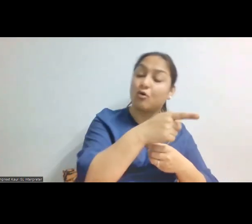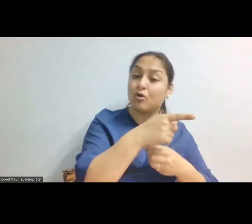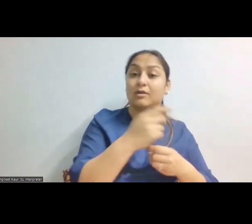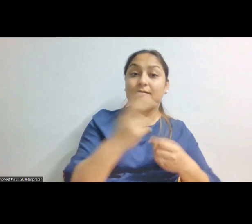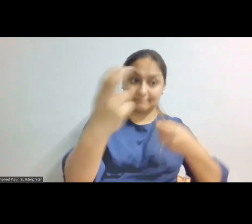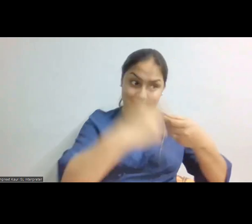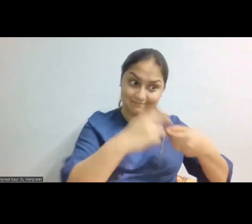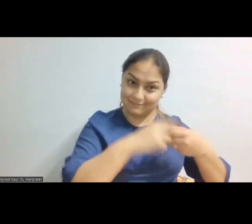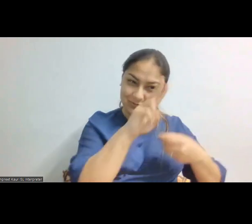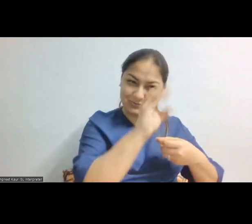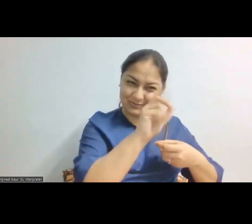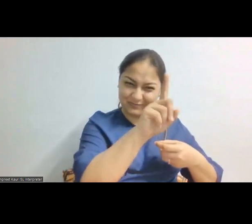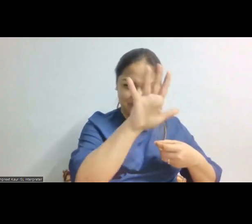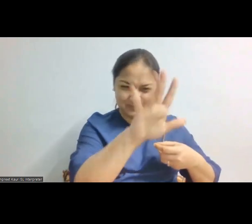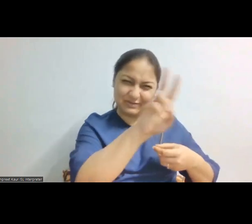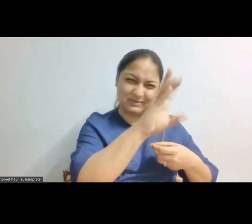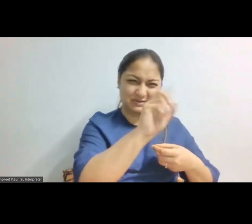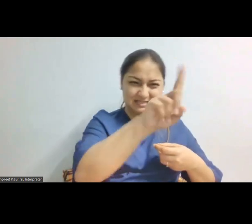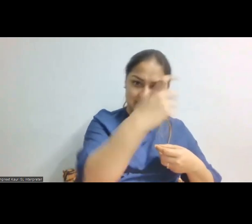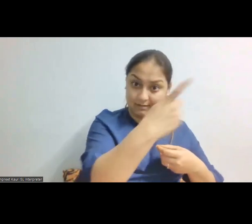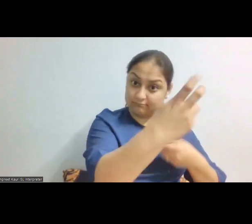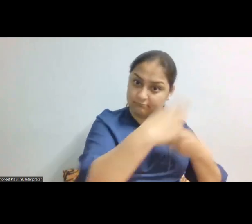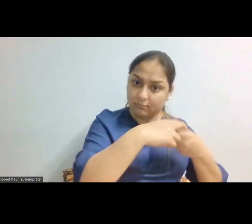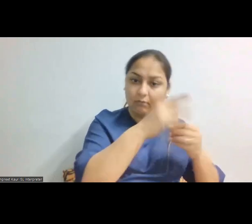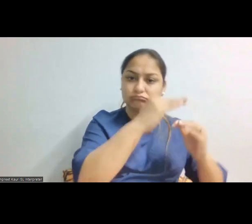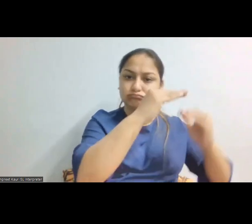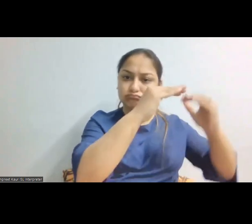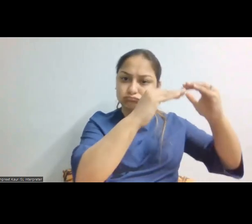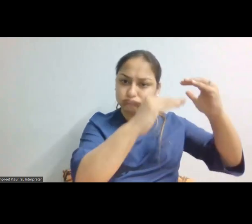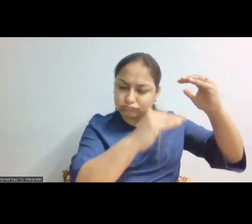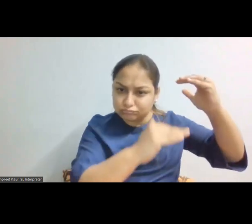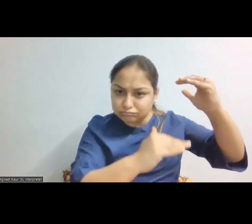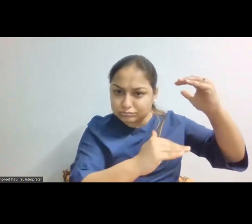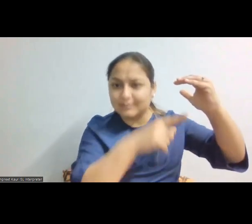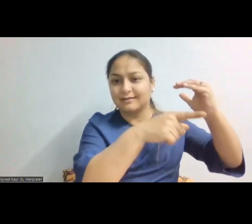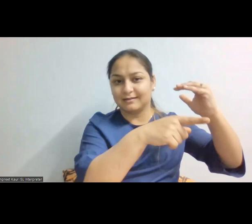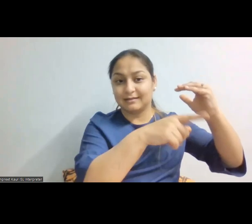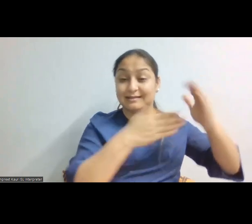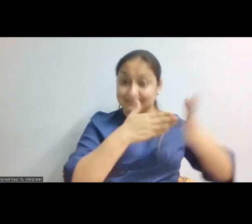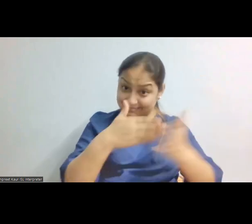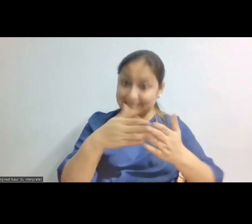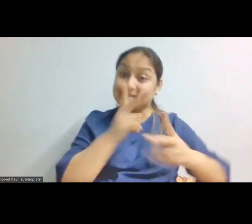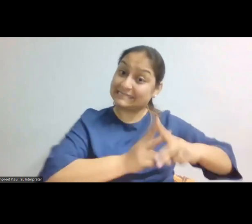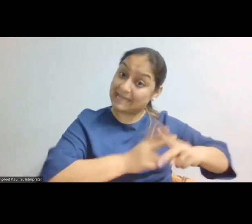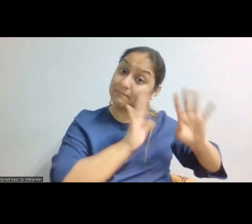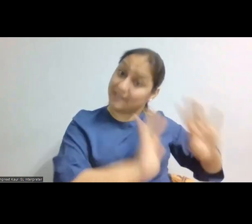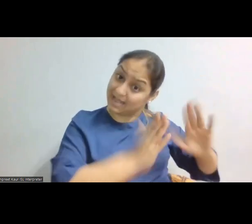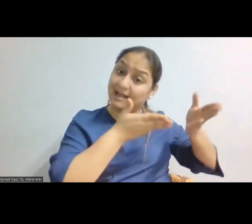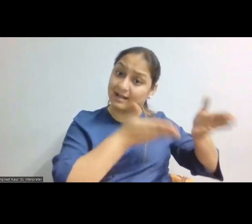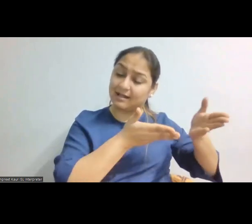there in 2015 or 17, now this has come down. So again, still that shows that the challenges are still there.